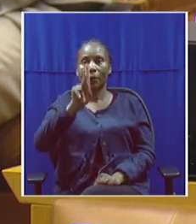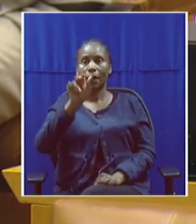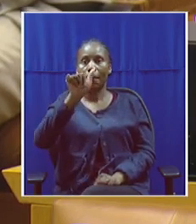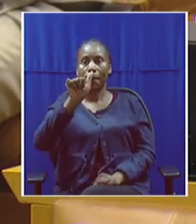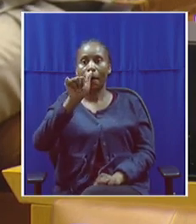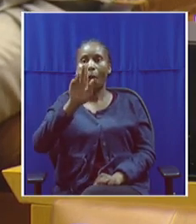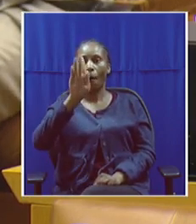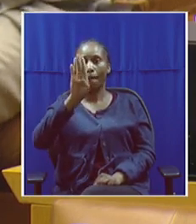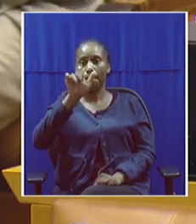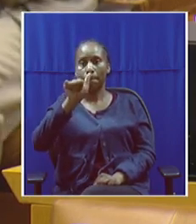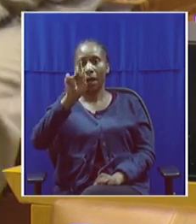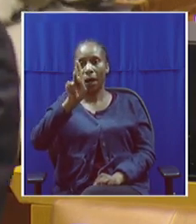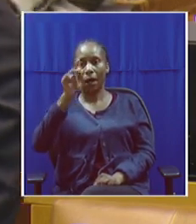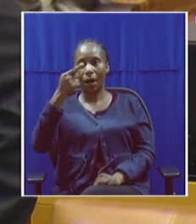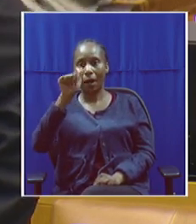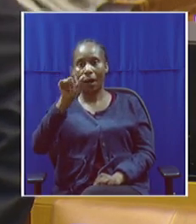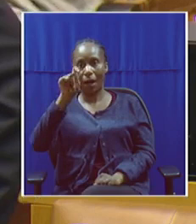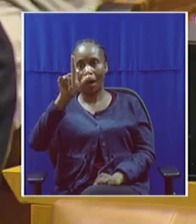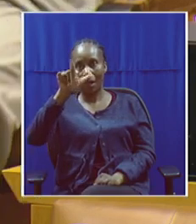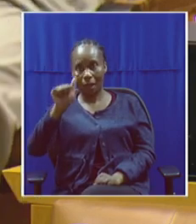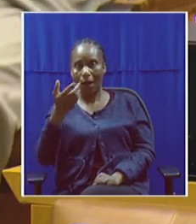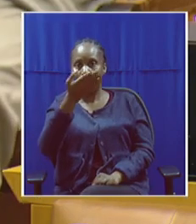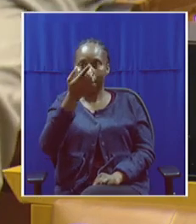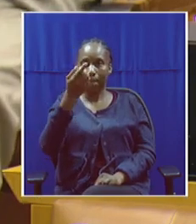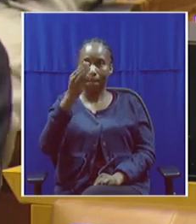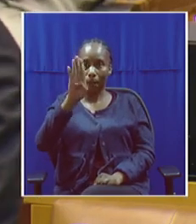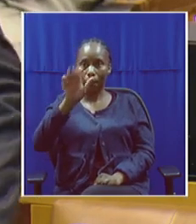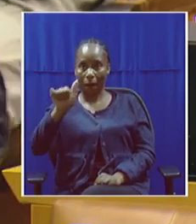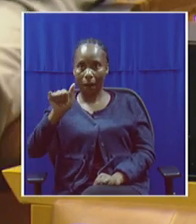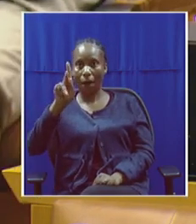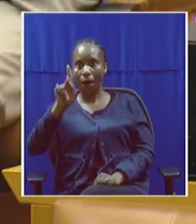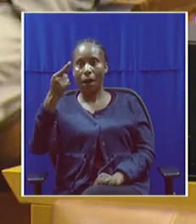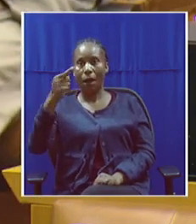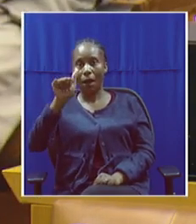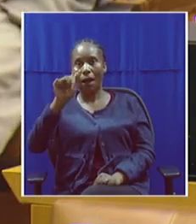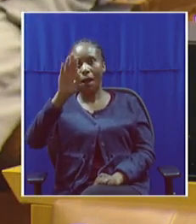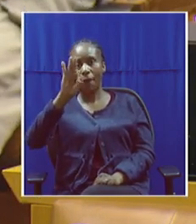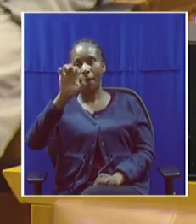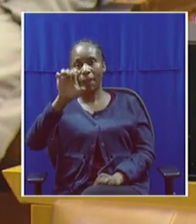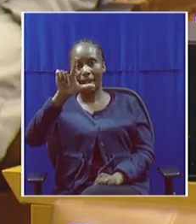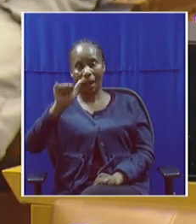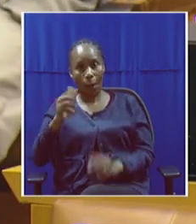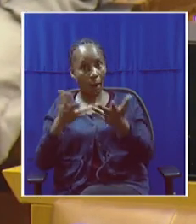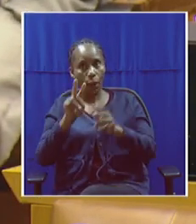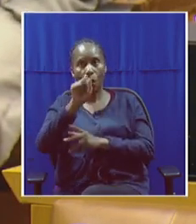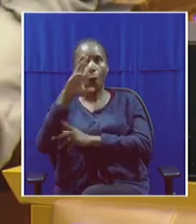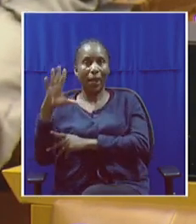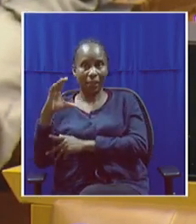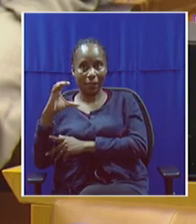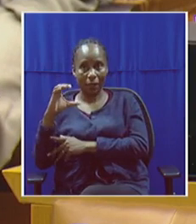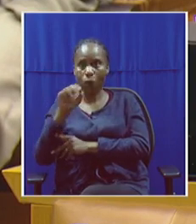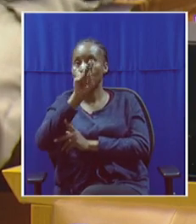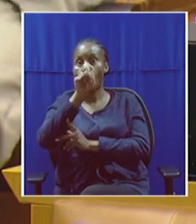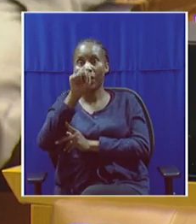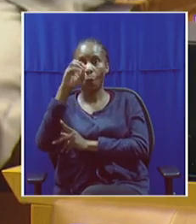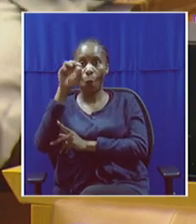stain in the Northwest Province let me just indicate to you that when I was speaking about resources I